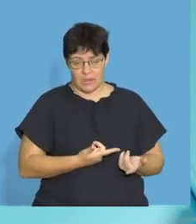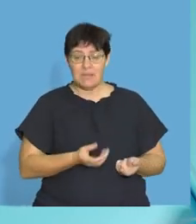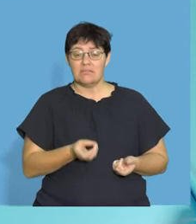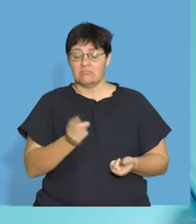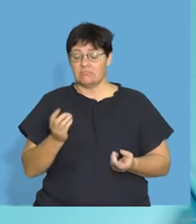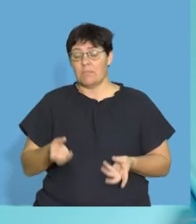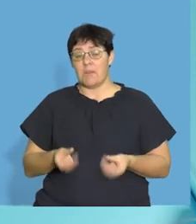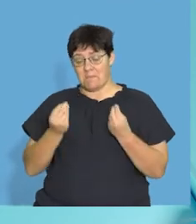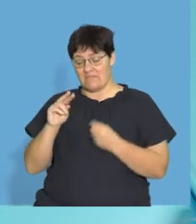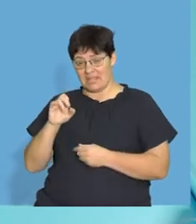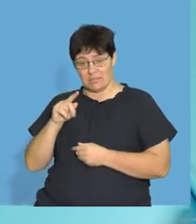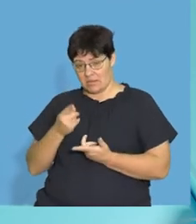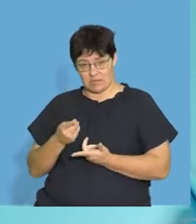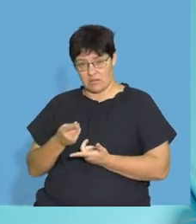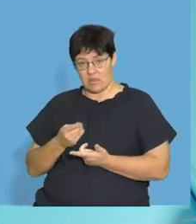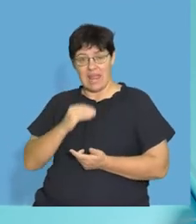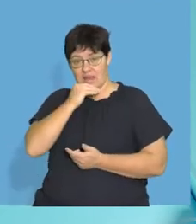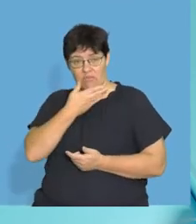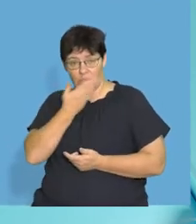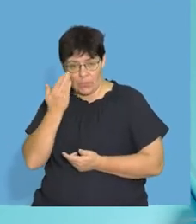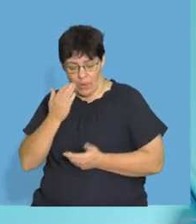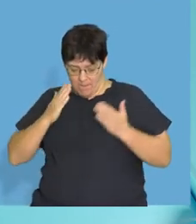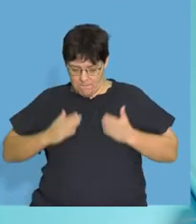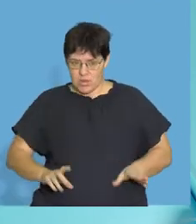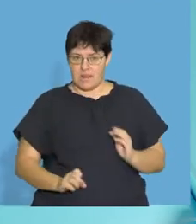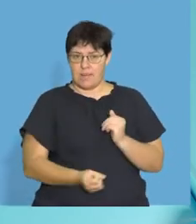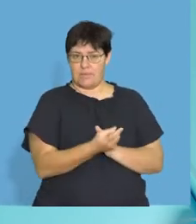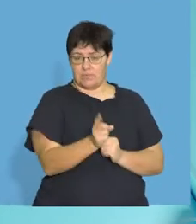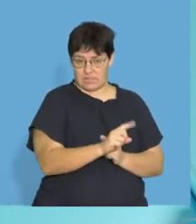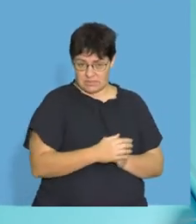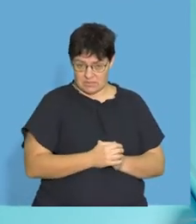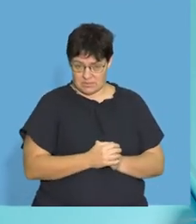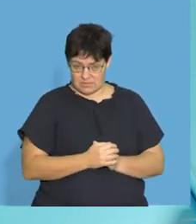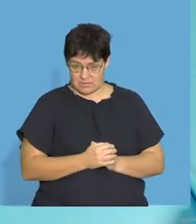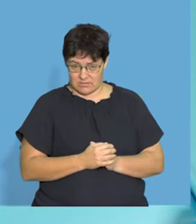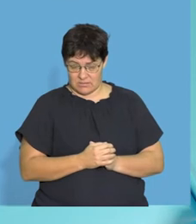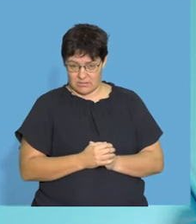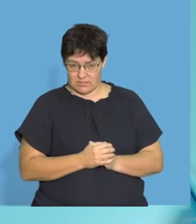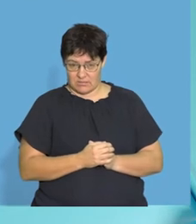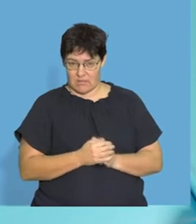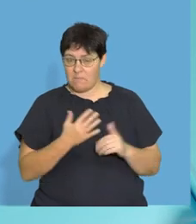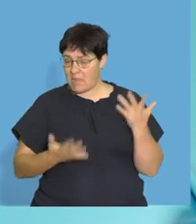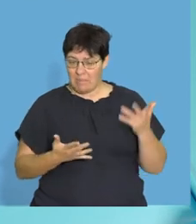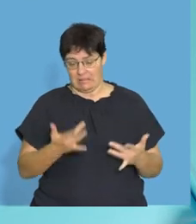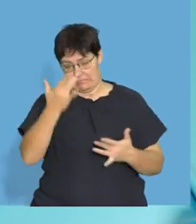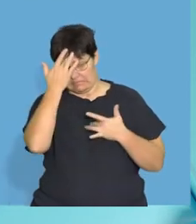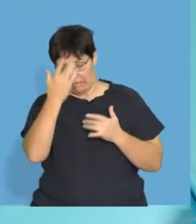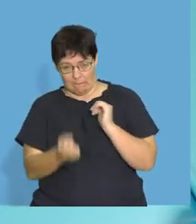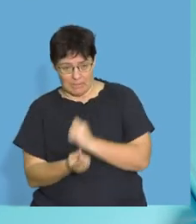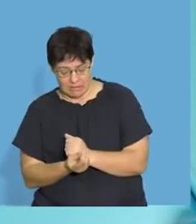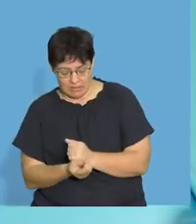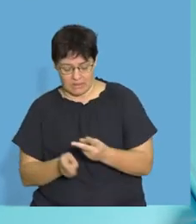right vitamins in, what could possibly happen to my body? What maybe I could fall sick?